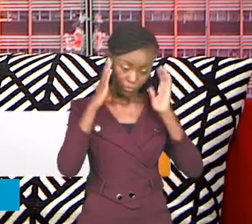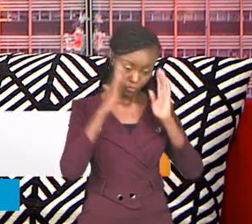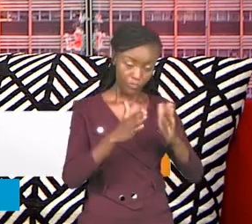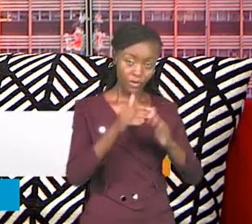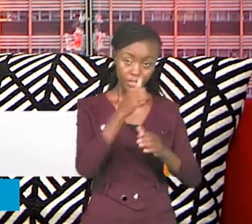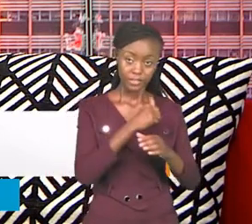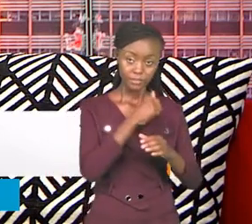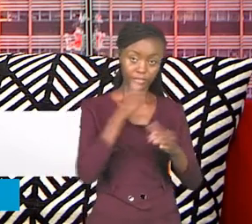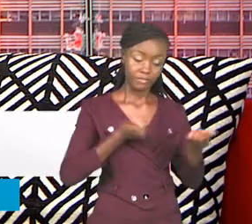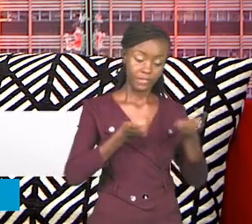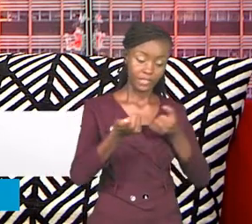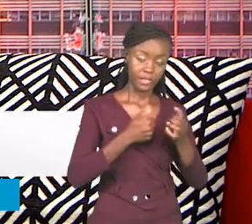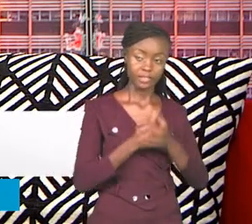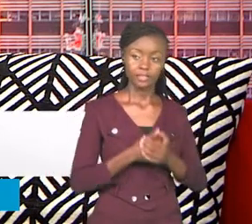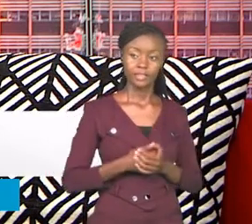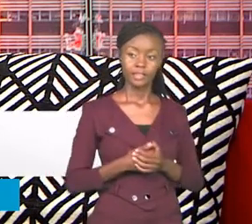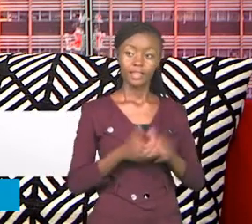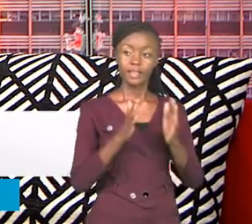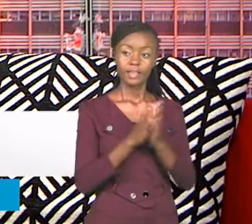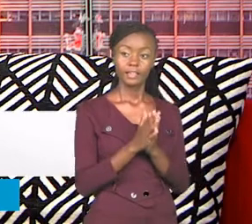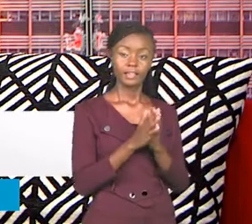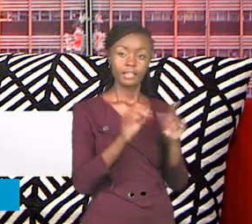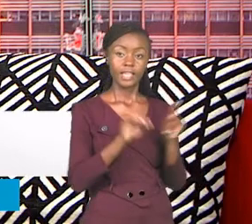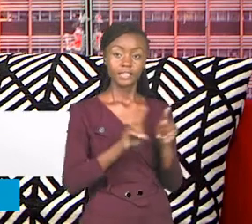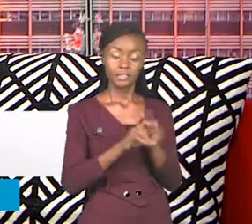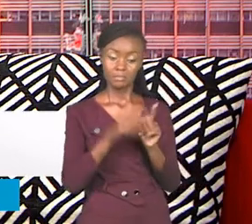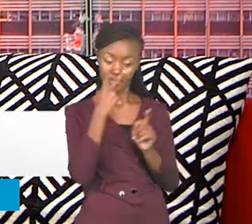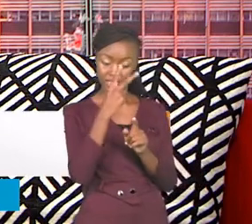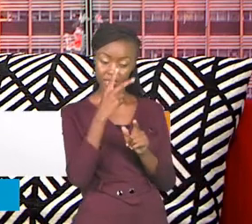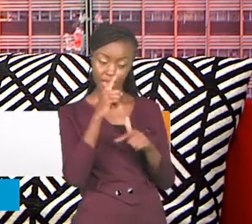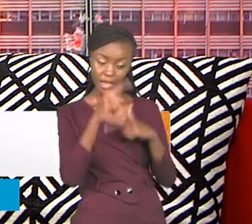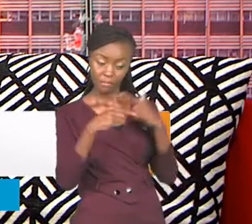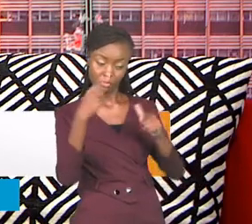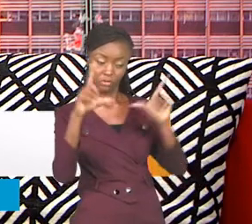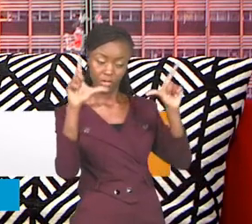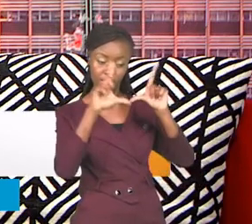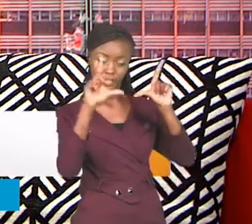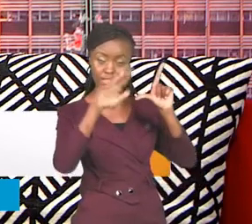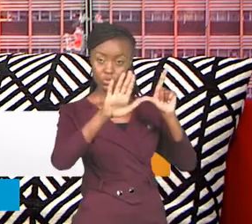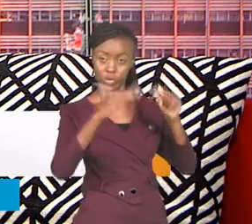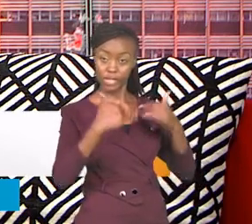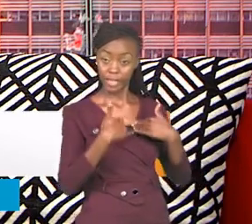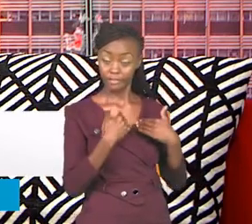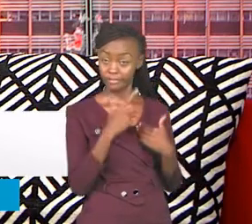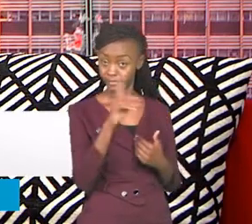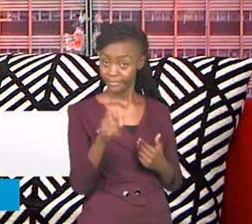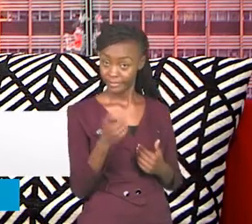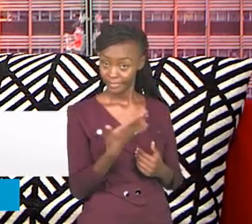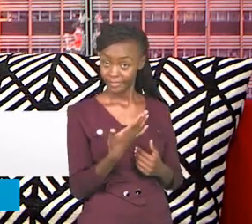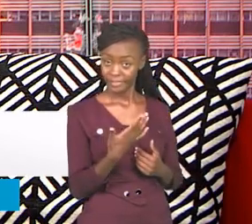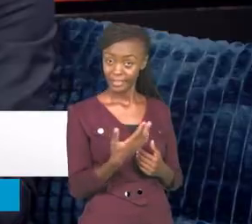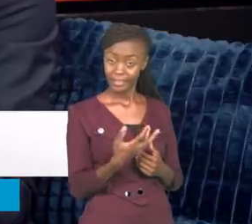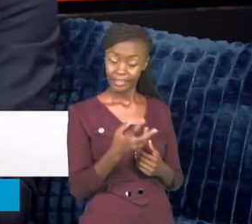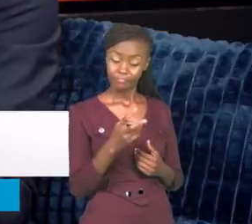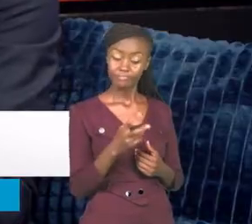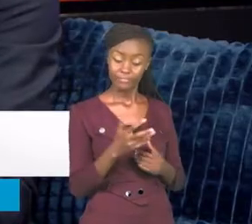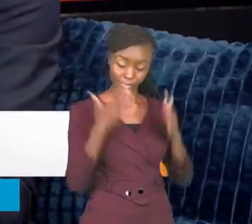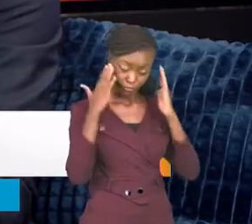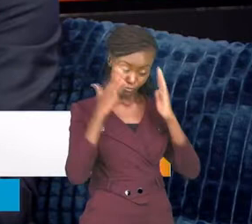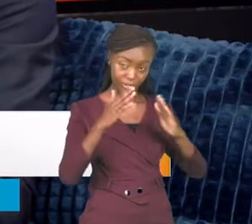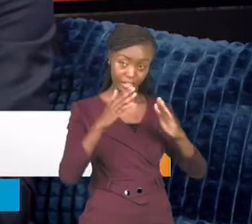on private vehicles. Right. And we'll be looking at your licenses. Very keenly on your licenses.